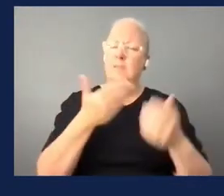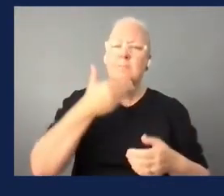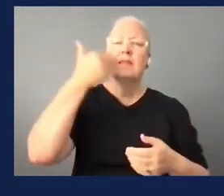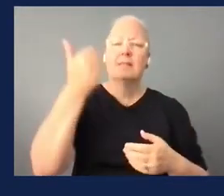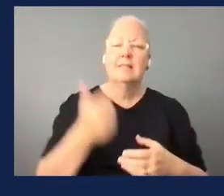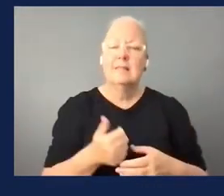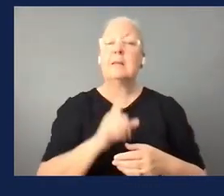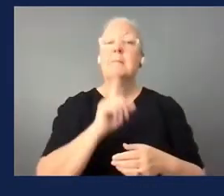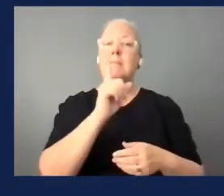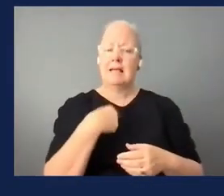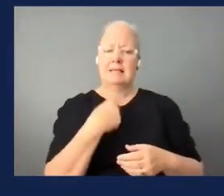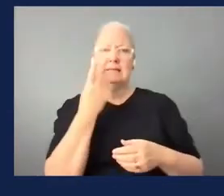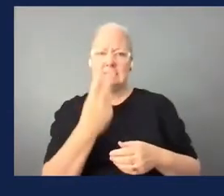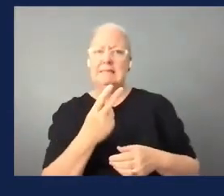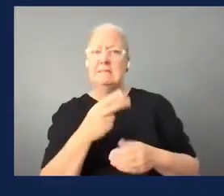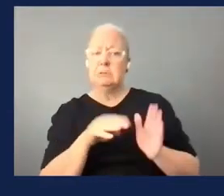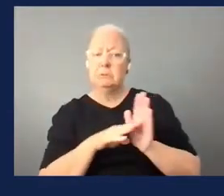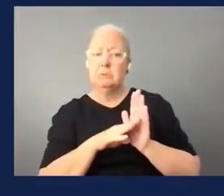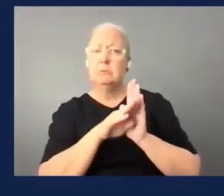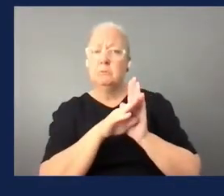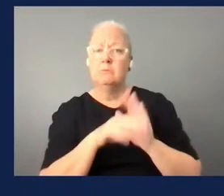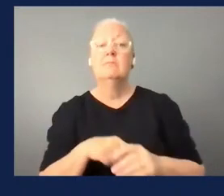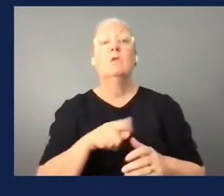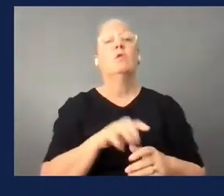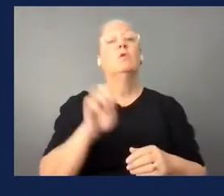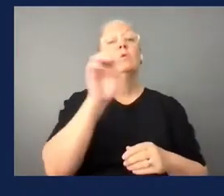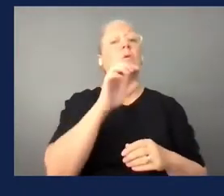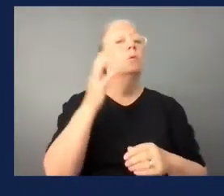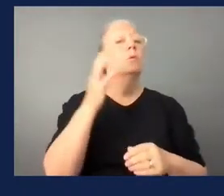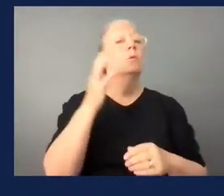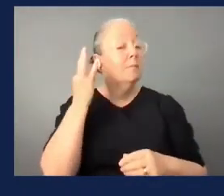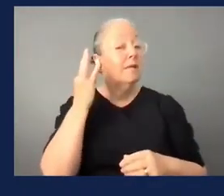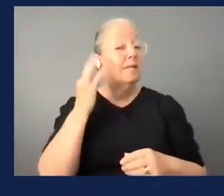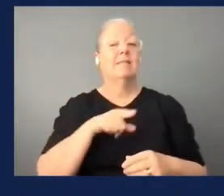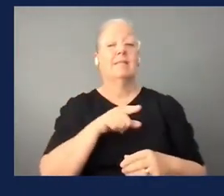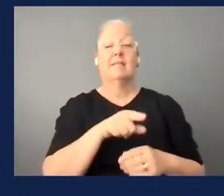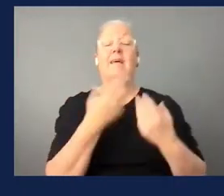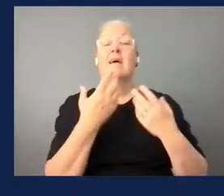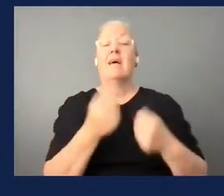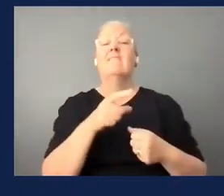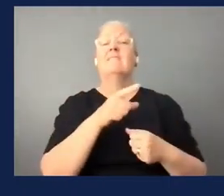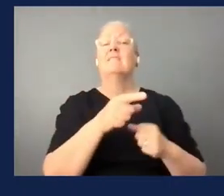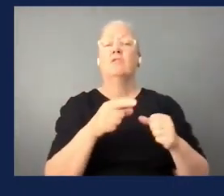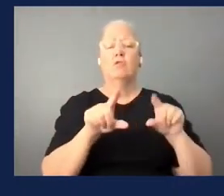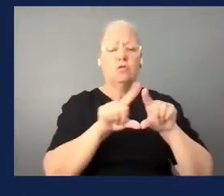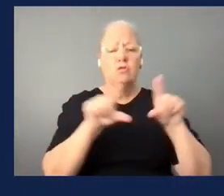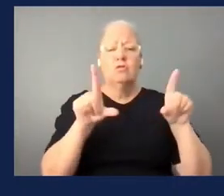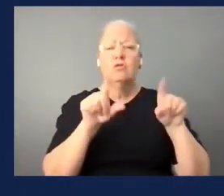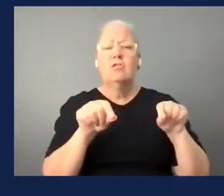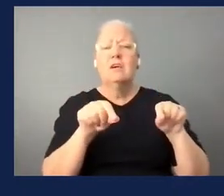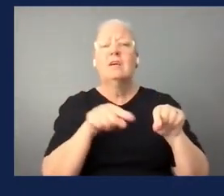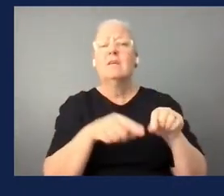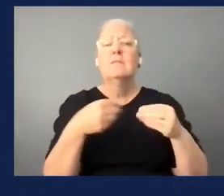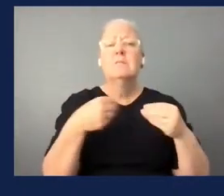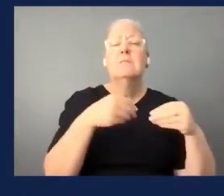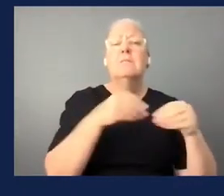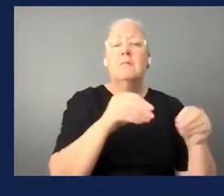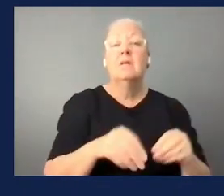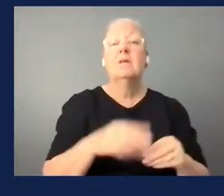The Women's Euro tickets are now being sold centralized through the UEFA ticket portal, which was not the case 4 years